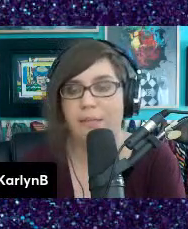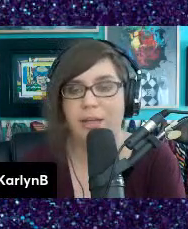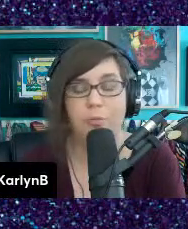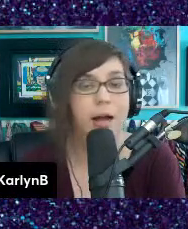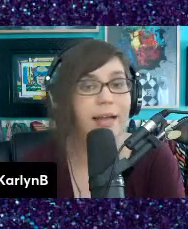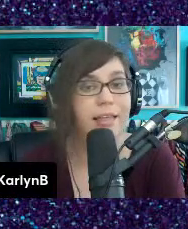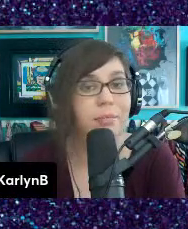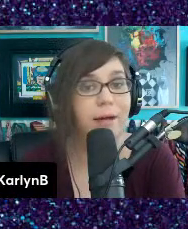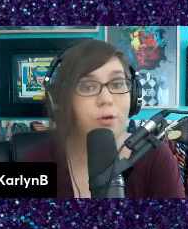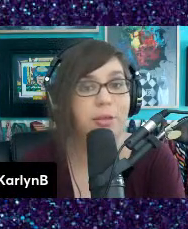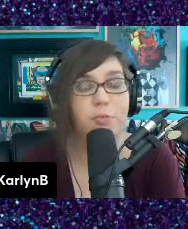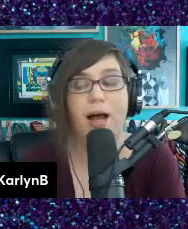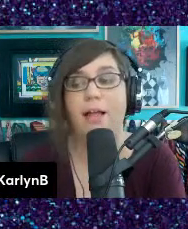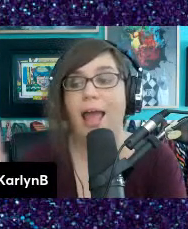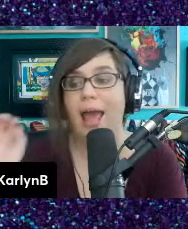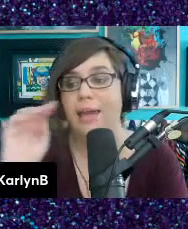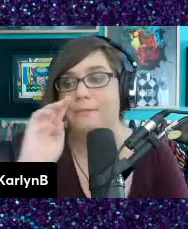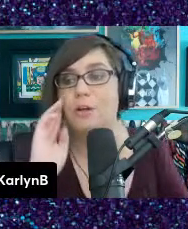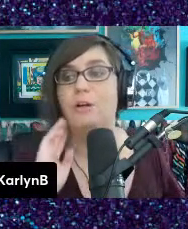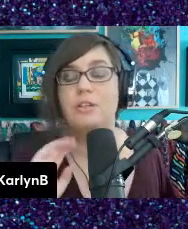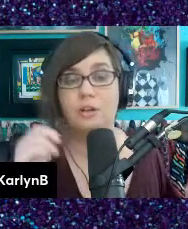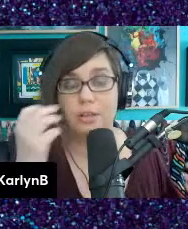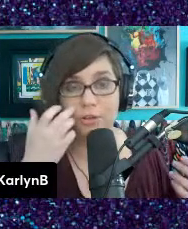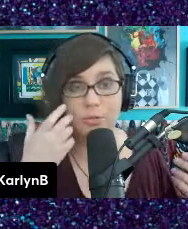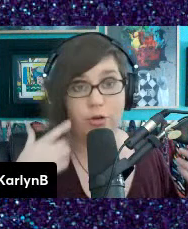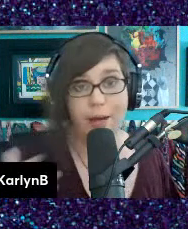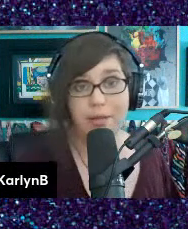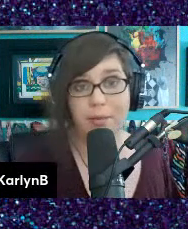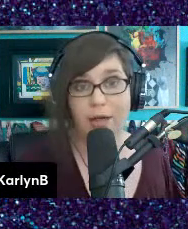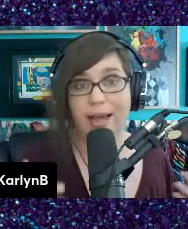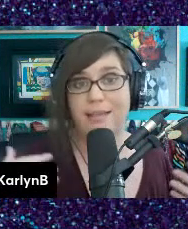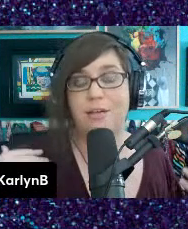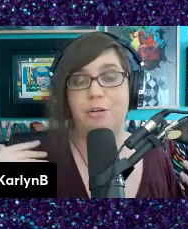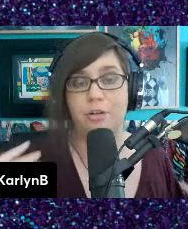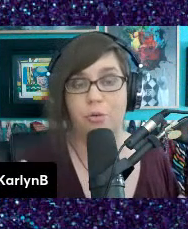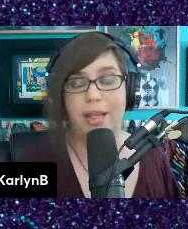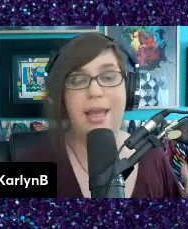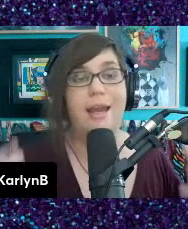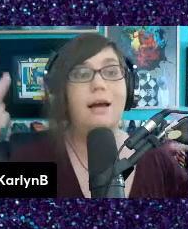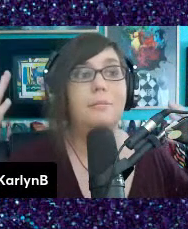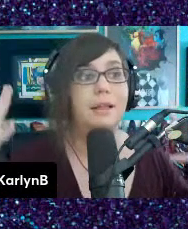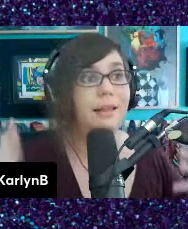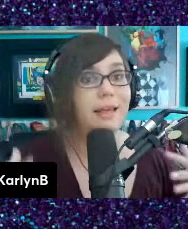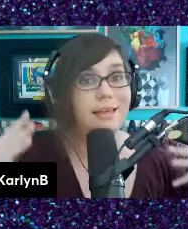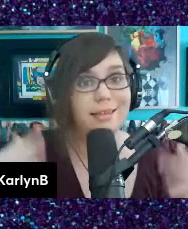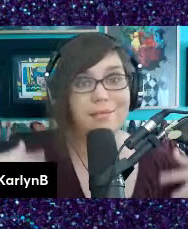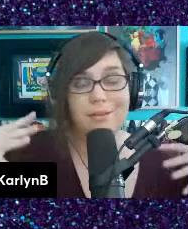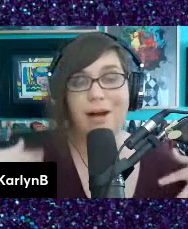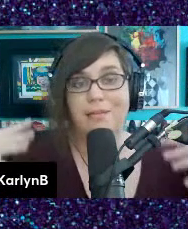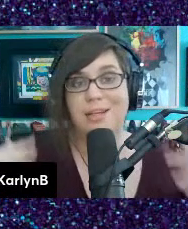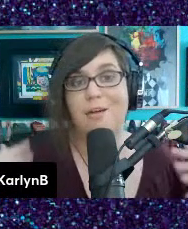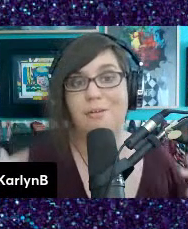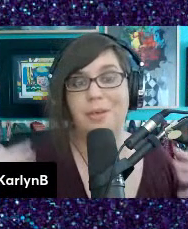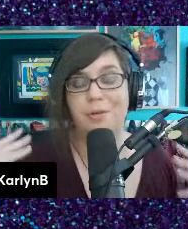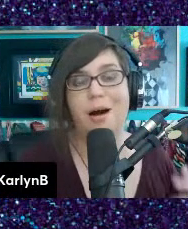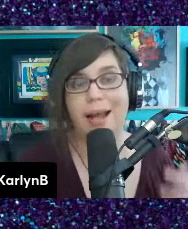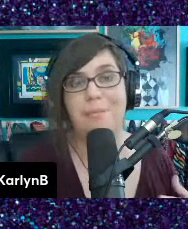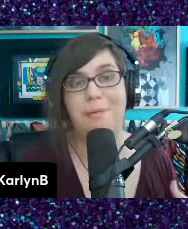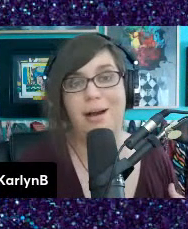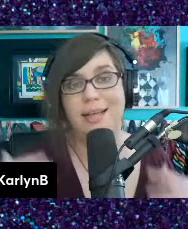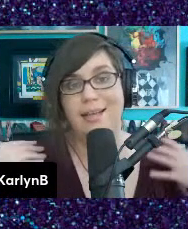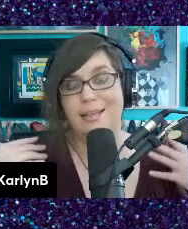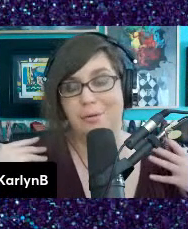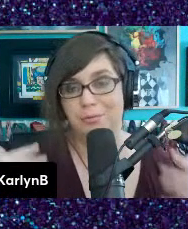on any major podcasting platform as well. And if you're subscribed to the podcast and you're enjoying it, please leave it a 5-star review on